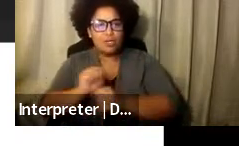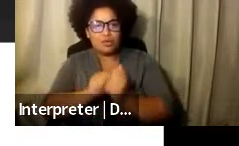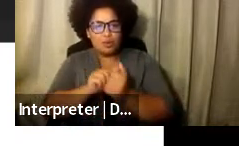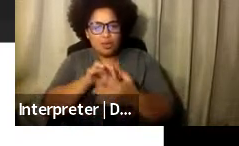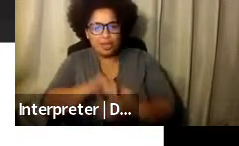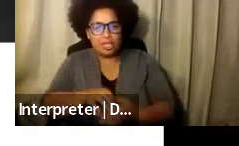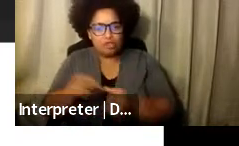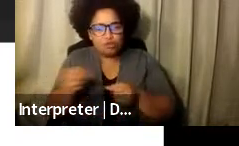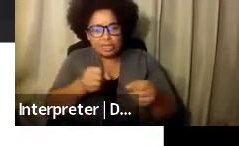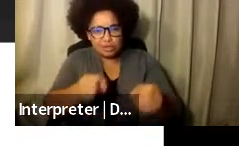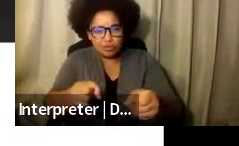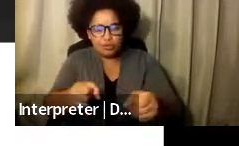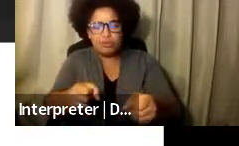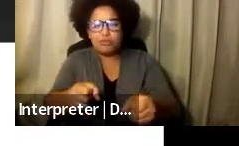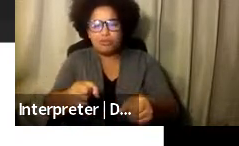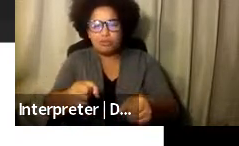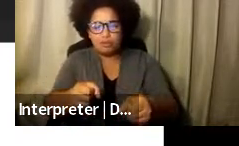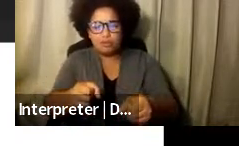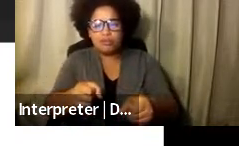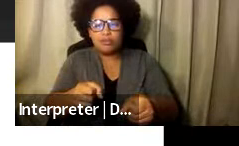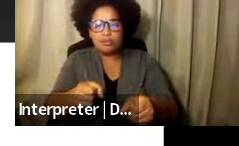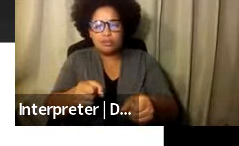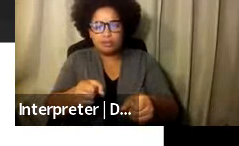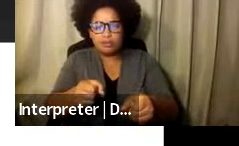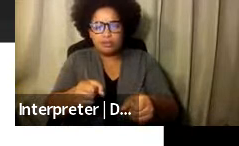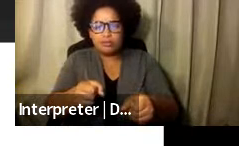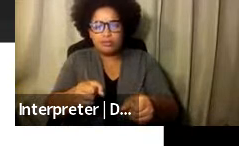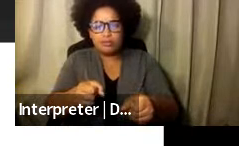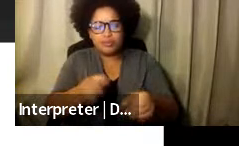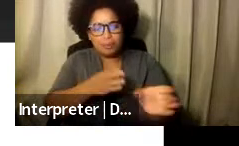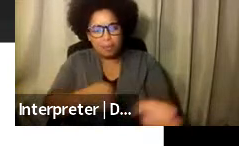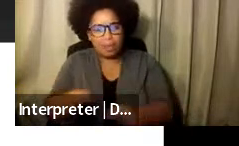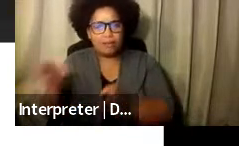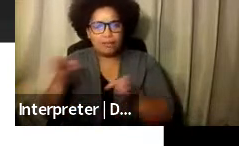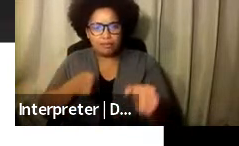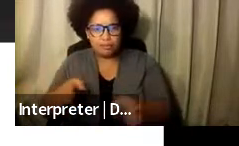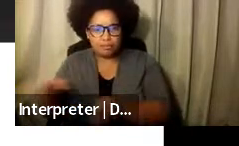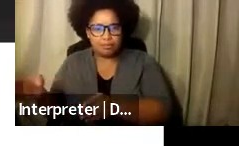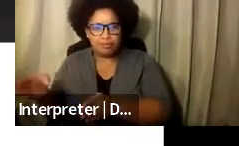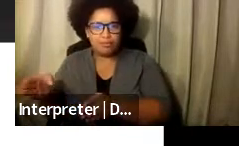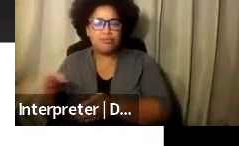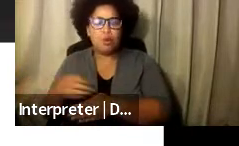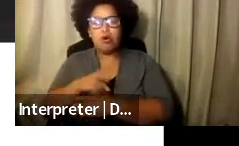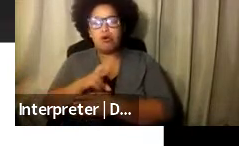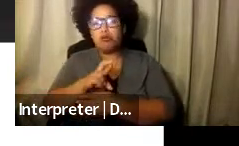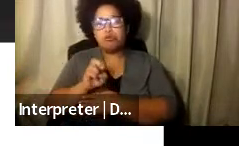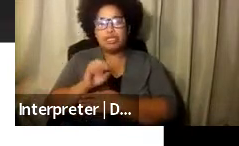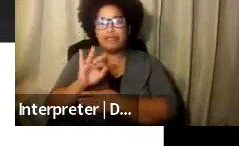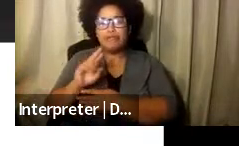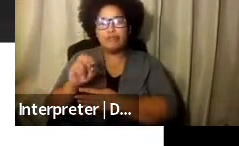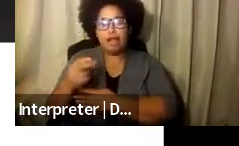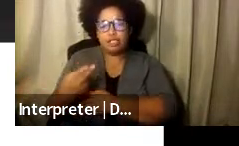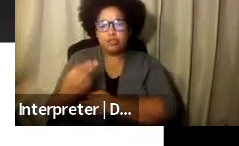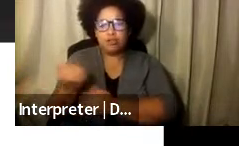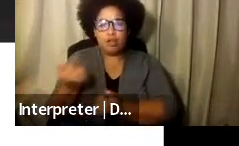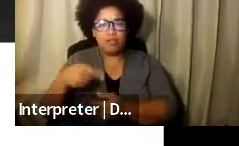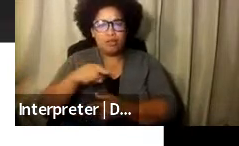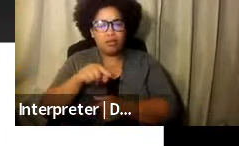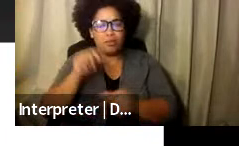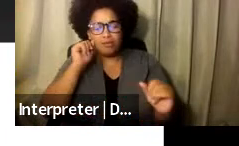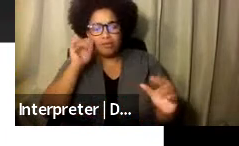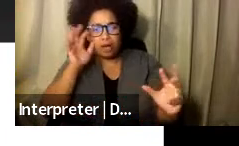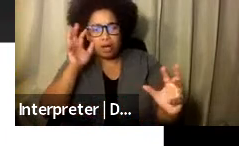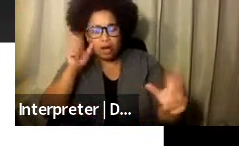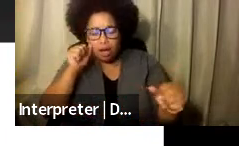around strategic refresh or strategic planning. You all have been phenomenal partners in